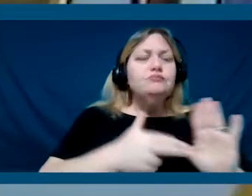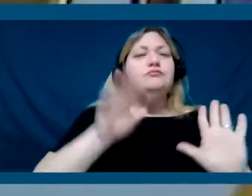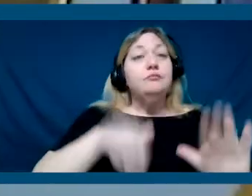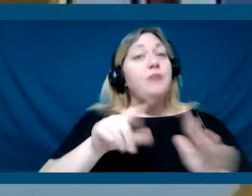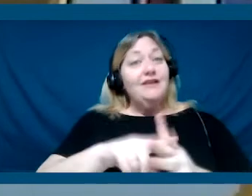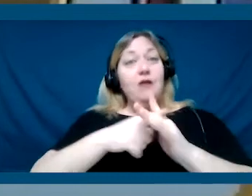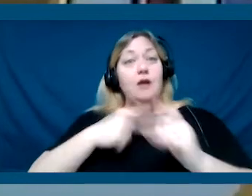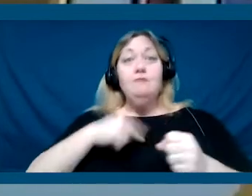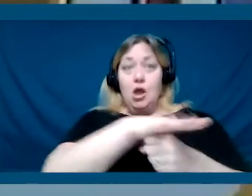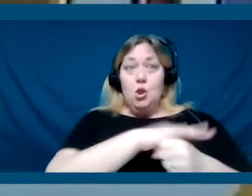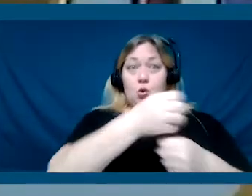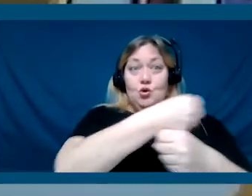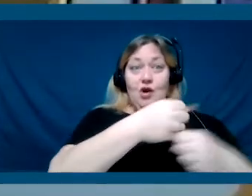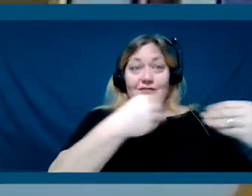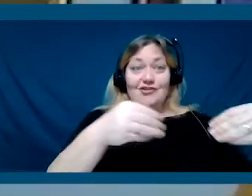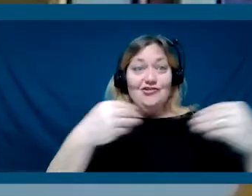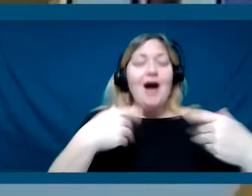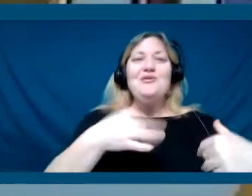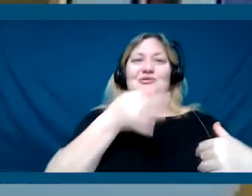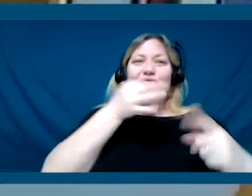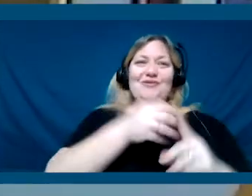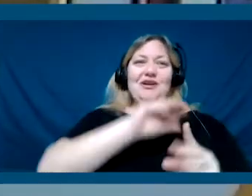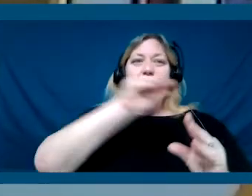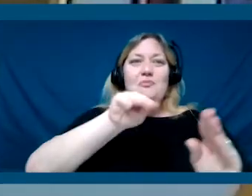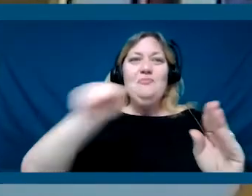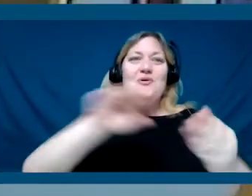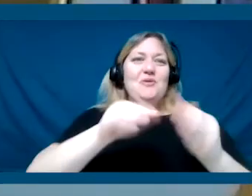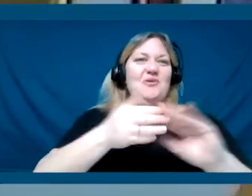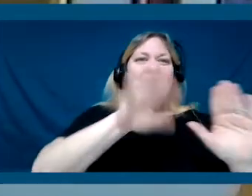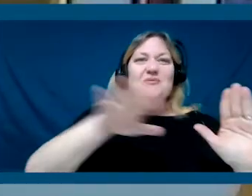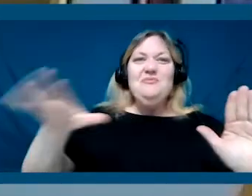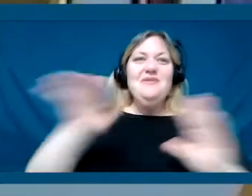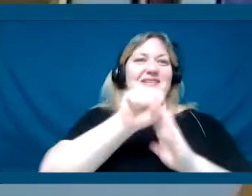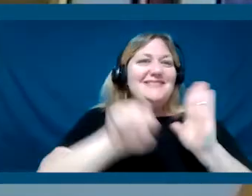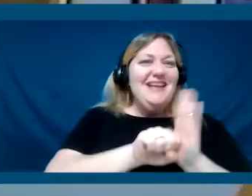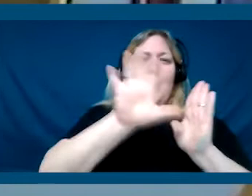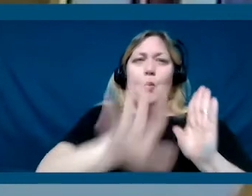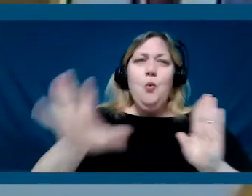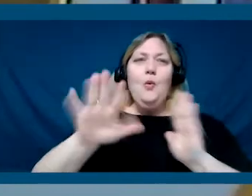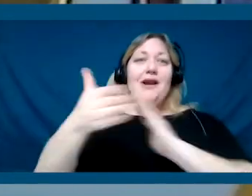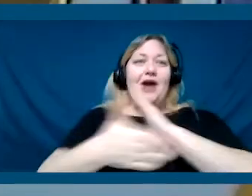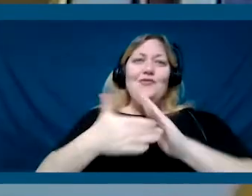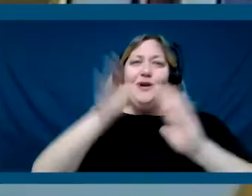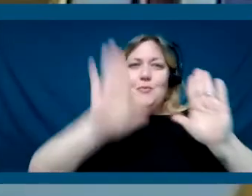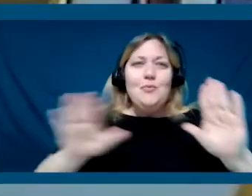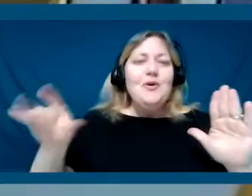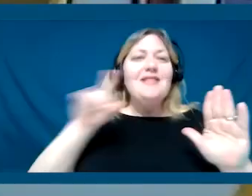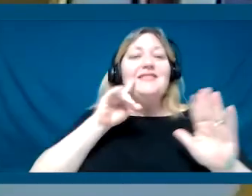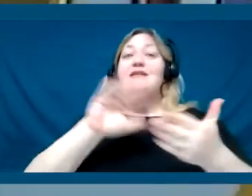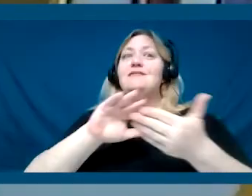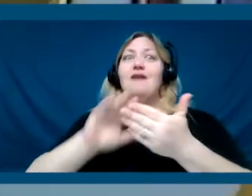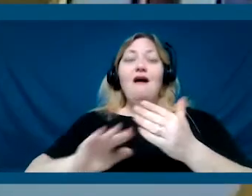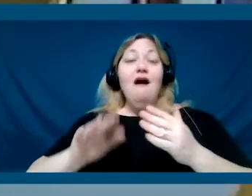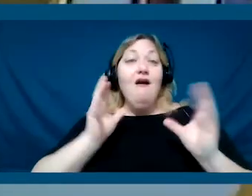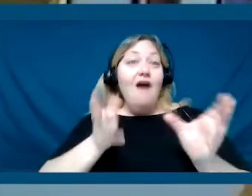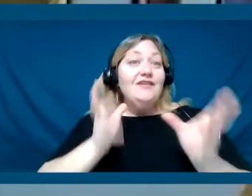out in my local coffee shop and eventually expanded to communities across the state and across the country. These conversations were